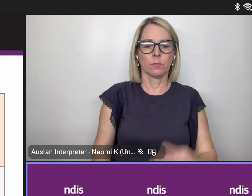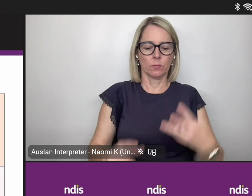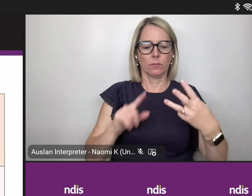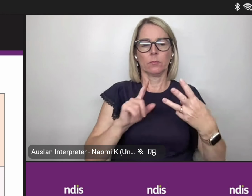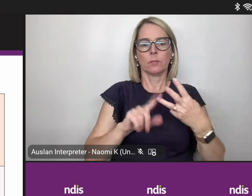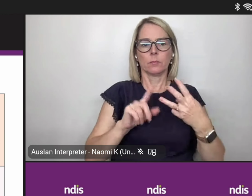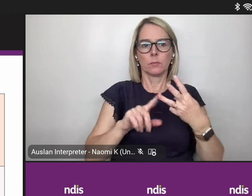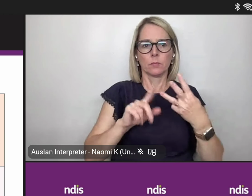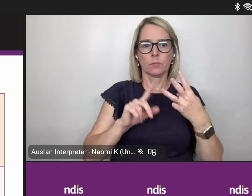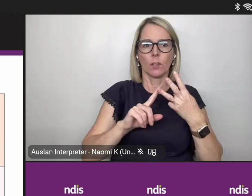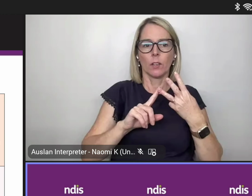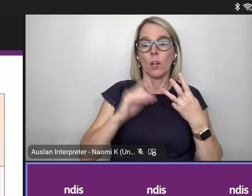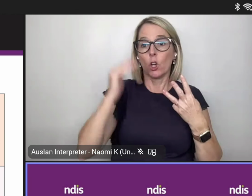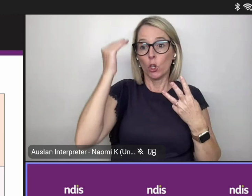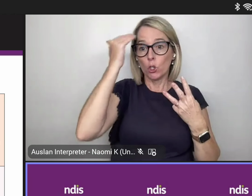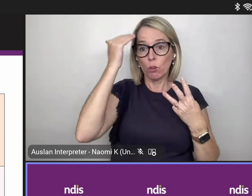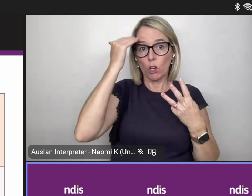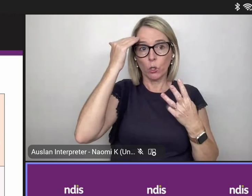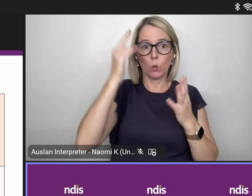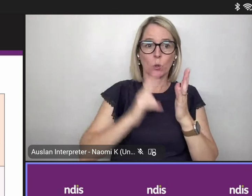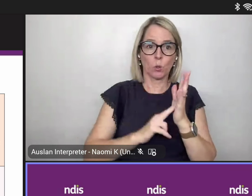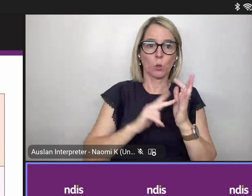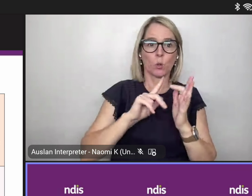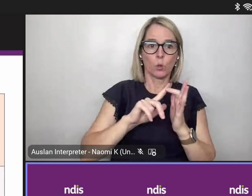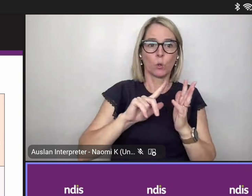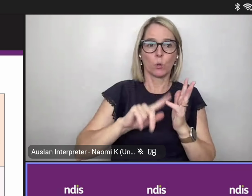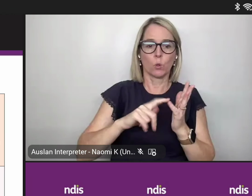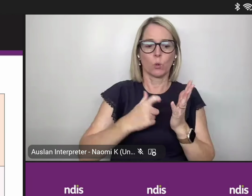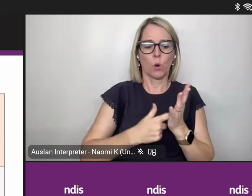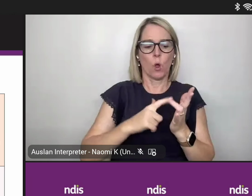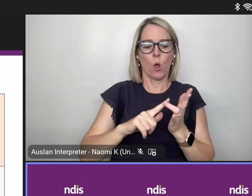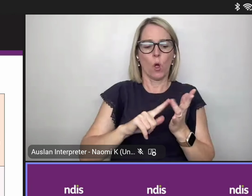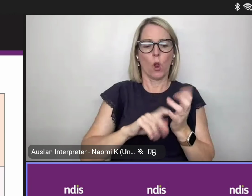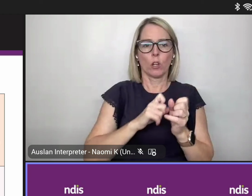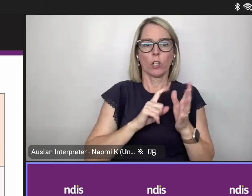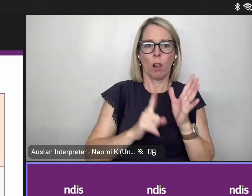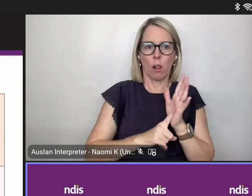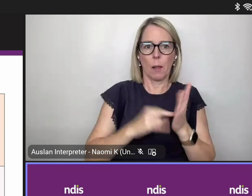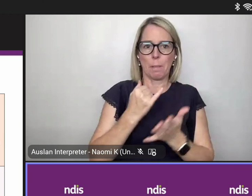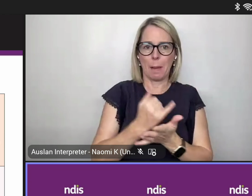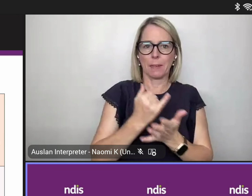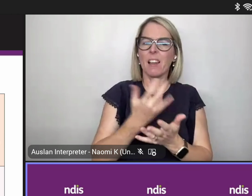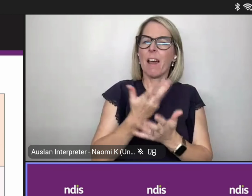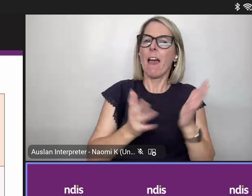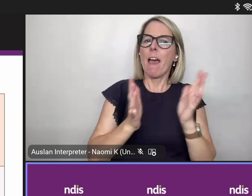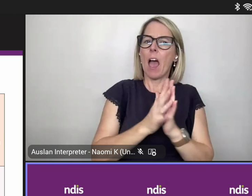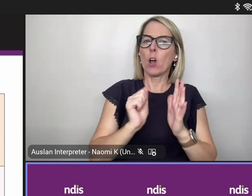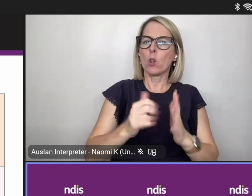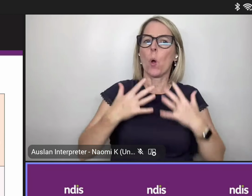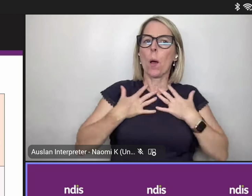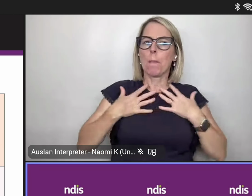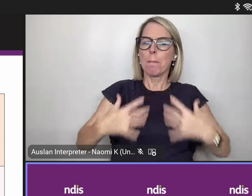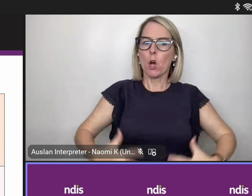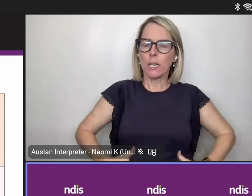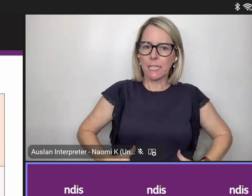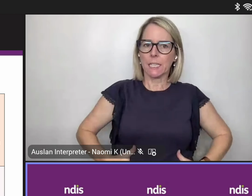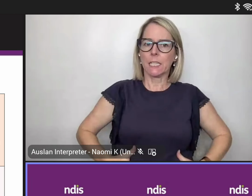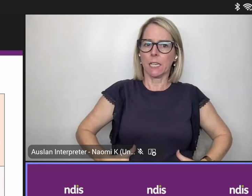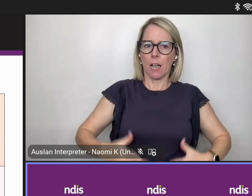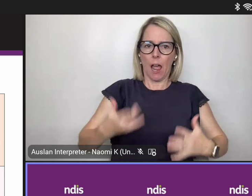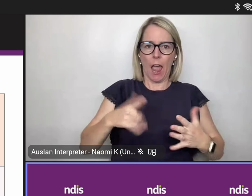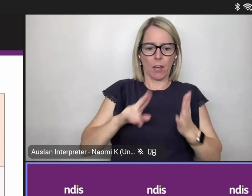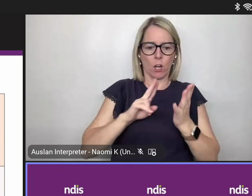Neurological impairments, how your body's nervous system functions. Neurological impairments can happen where